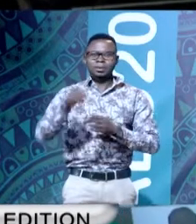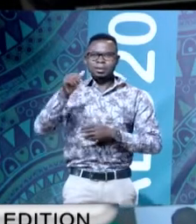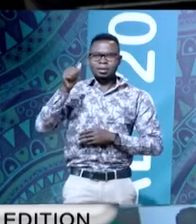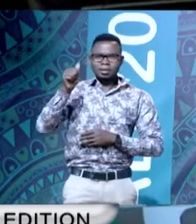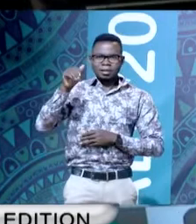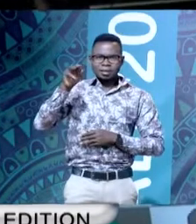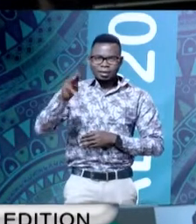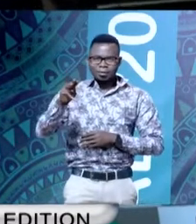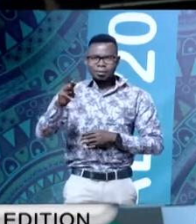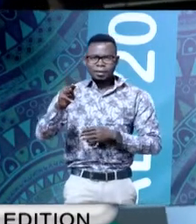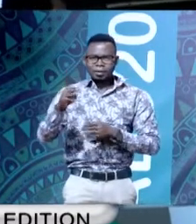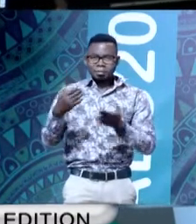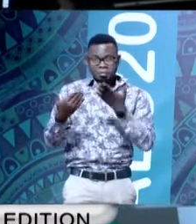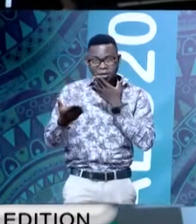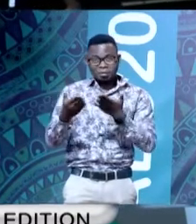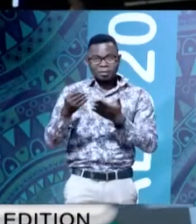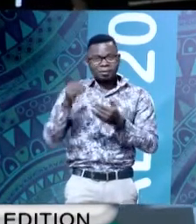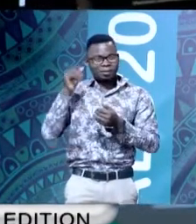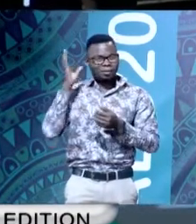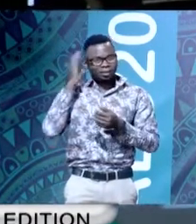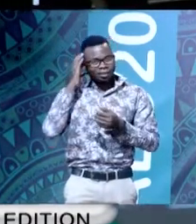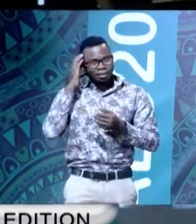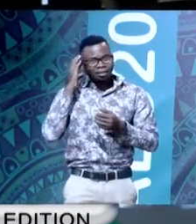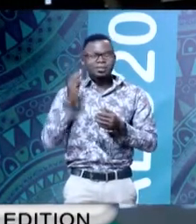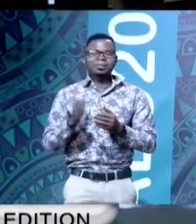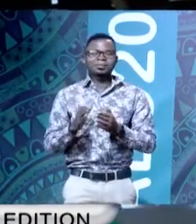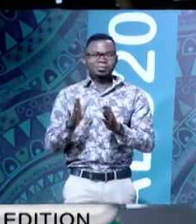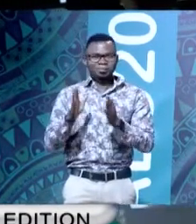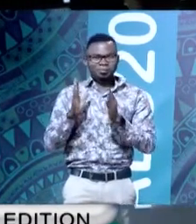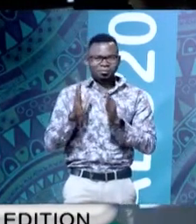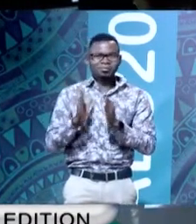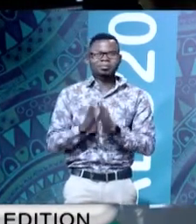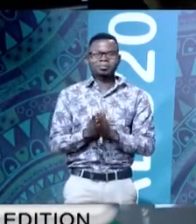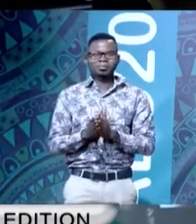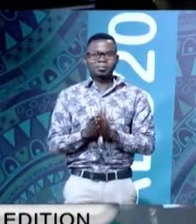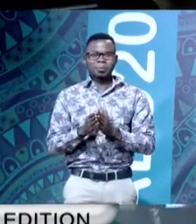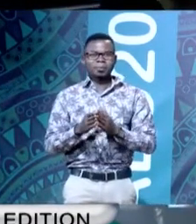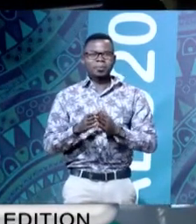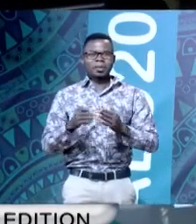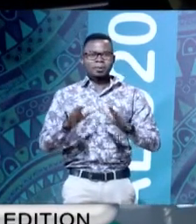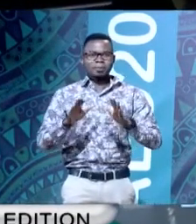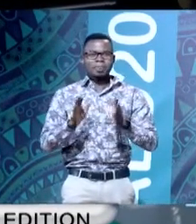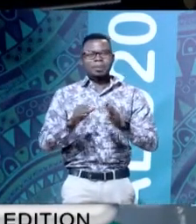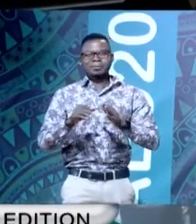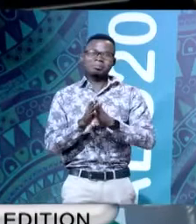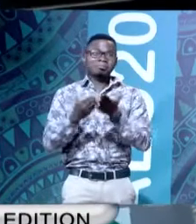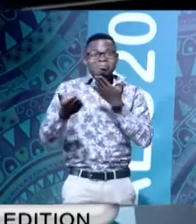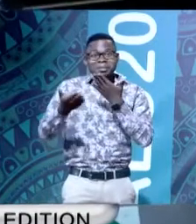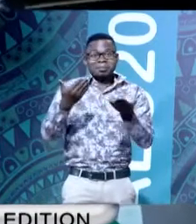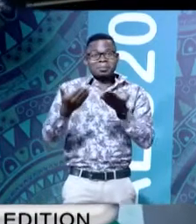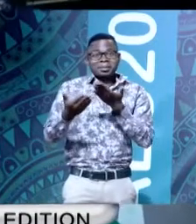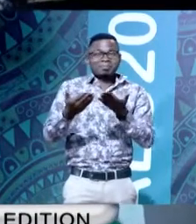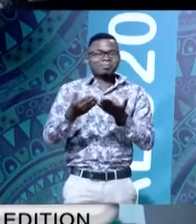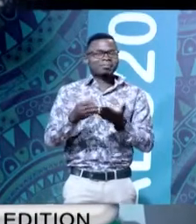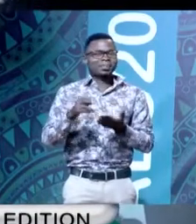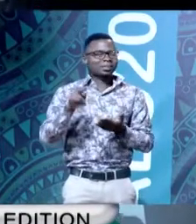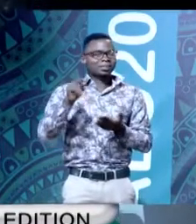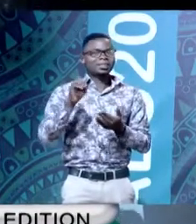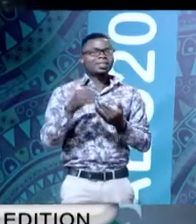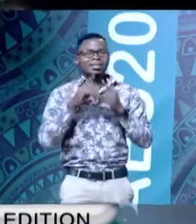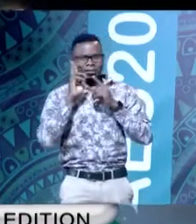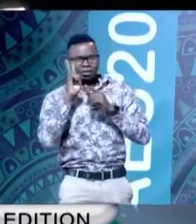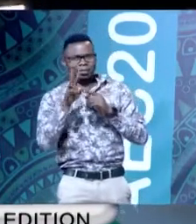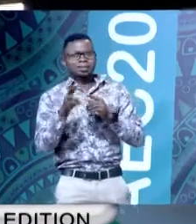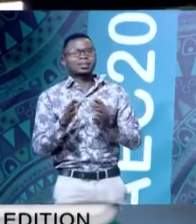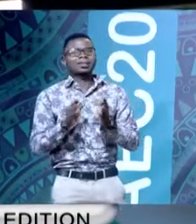Ambassador, if you can hear me now, I don't know why I'm not getting you all the time. Perhaps network issues, but I can see you right now. Yes, so